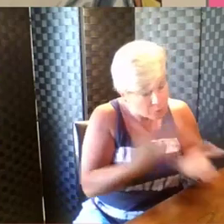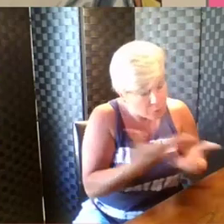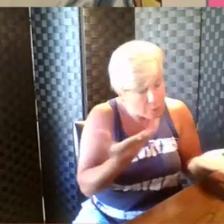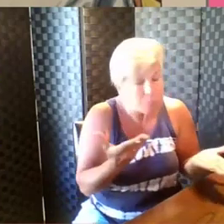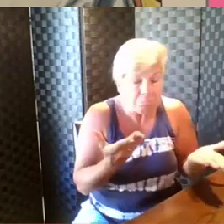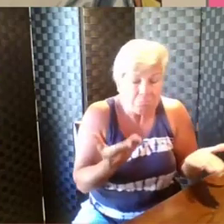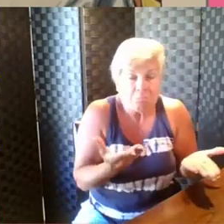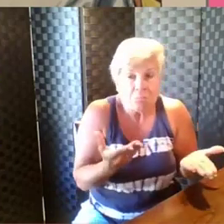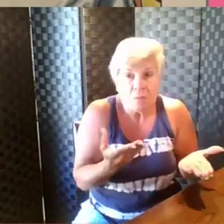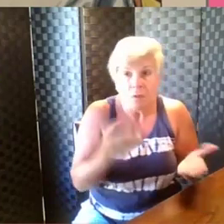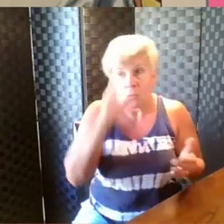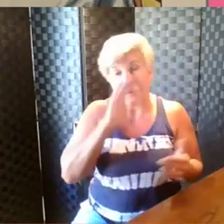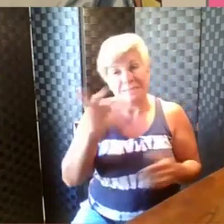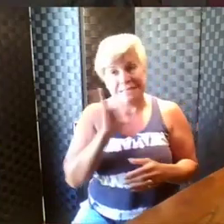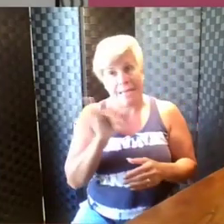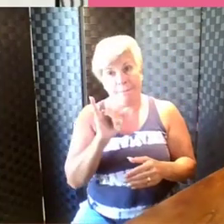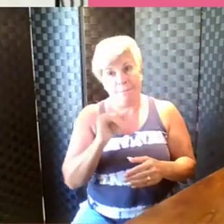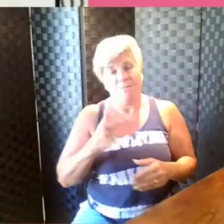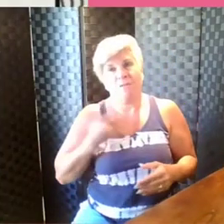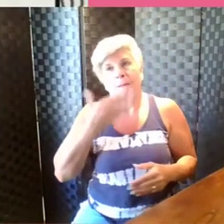responded. She felt so much better.